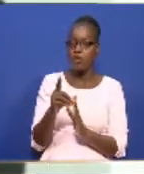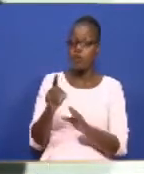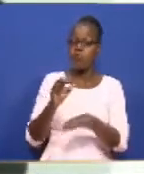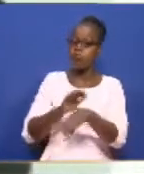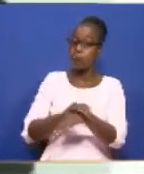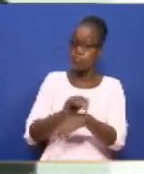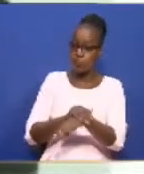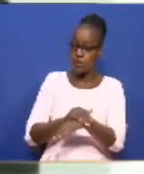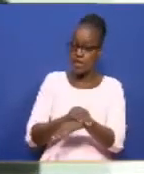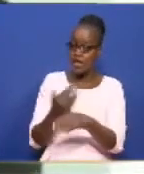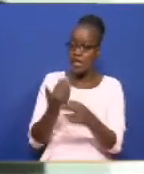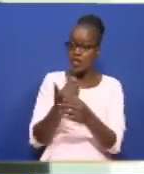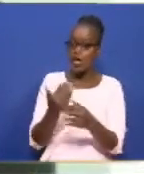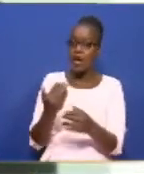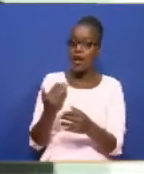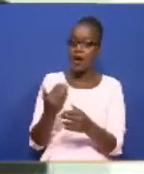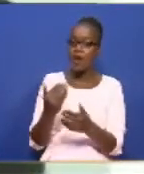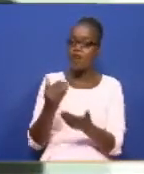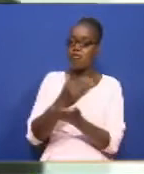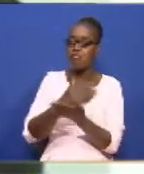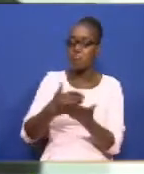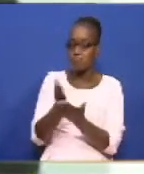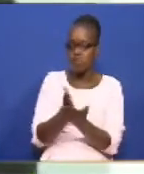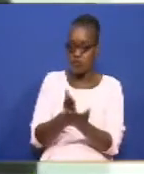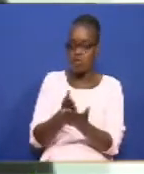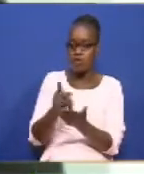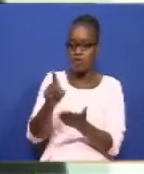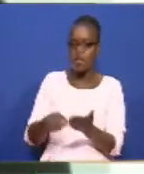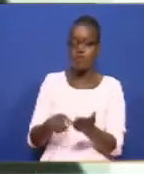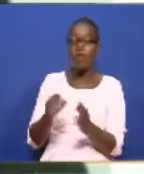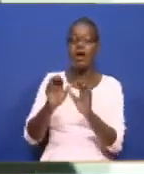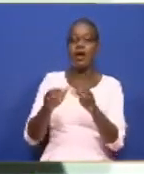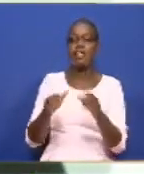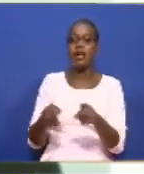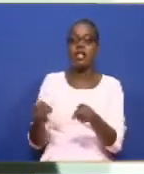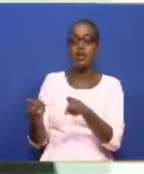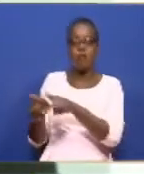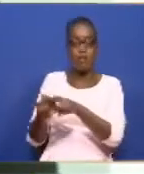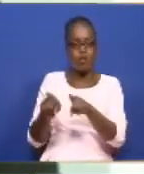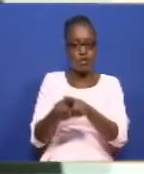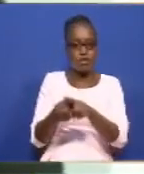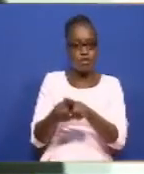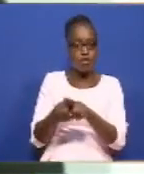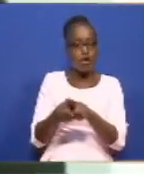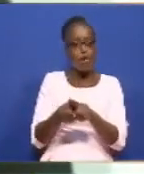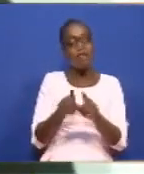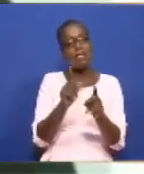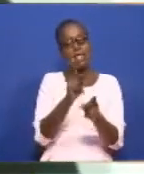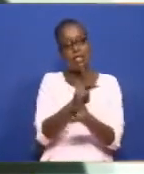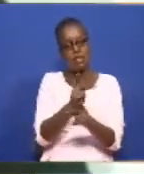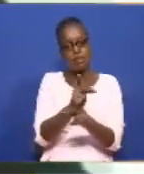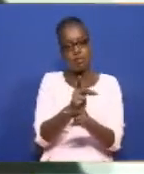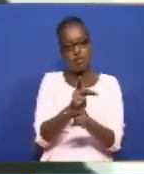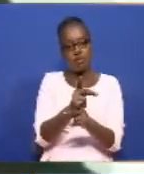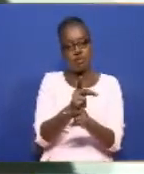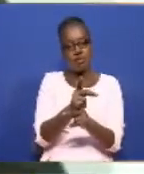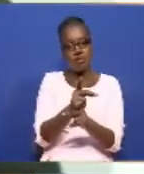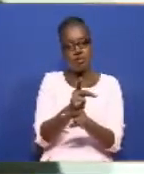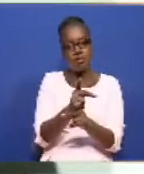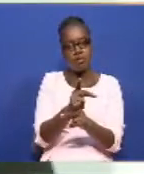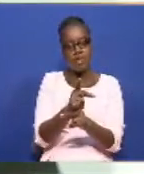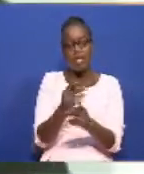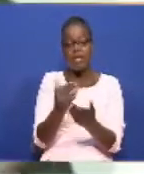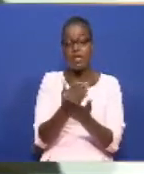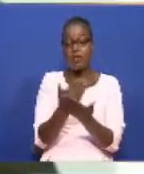need for our agriculture, but it's also preserving the genetics that we